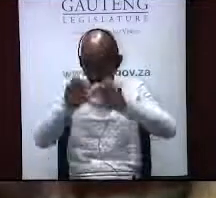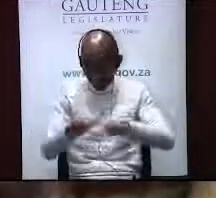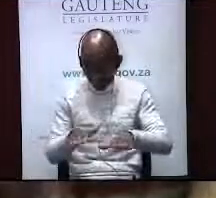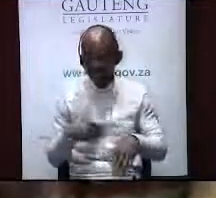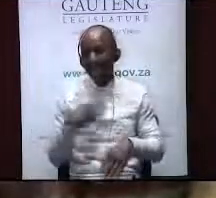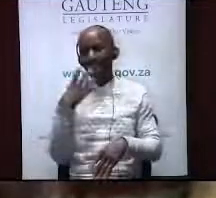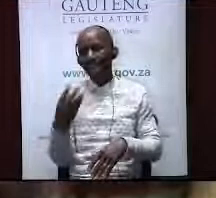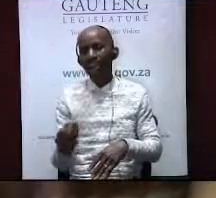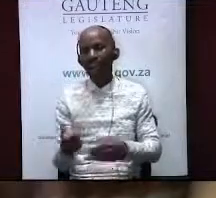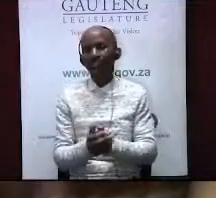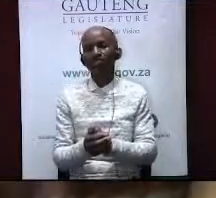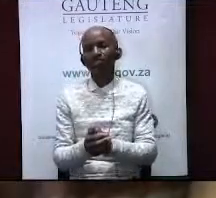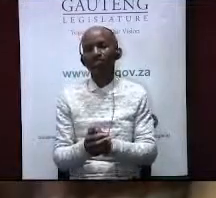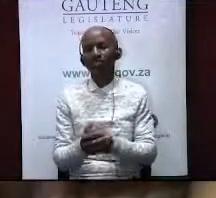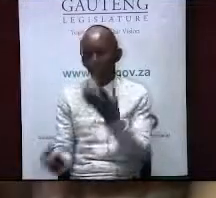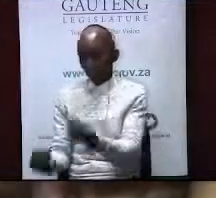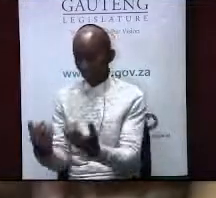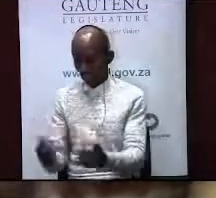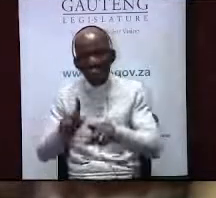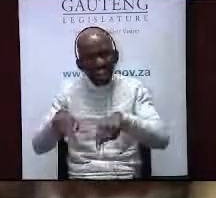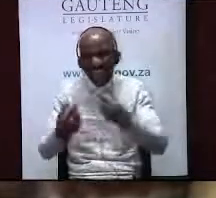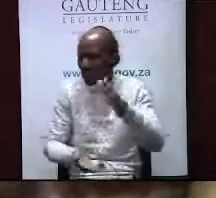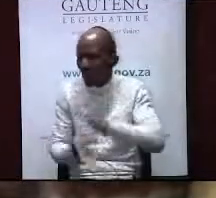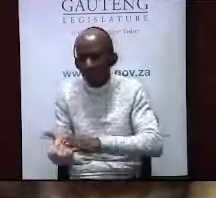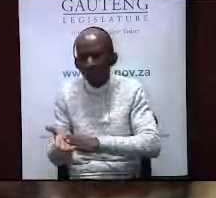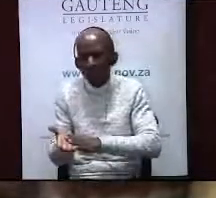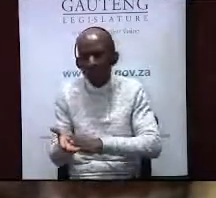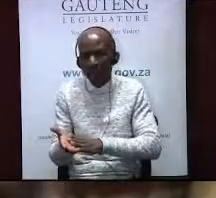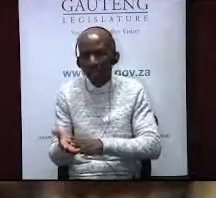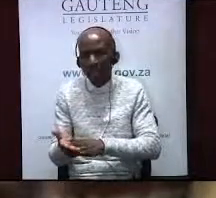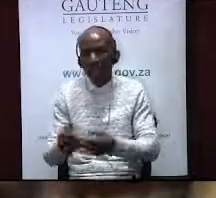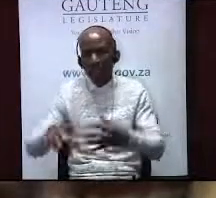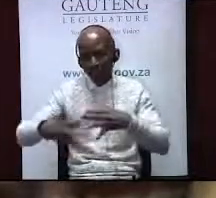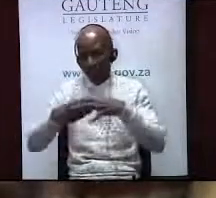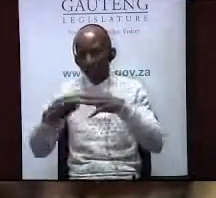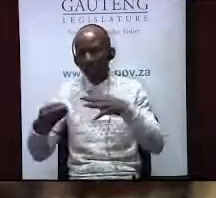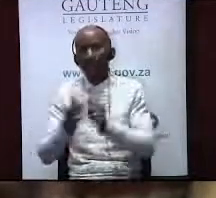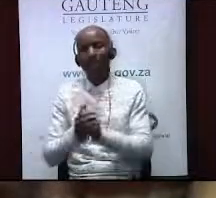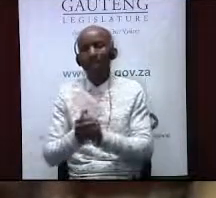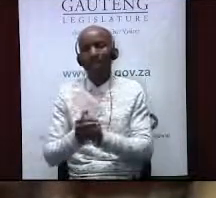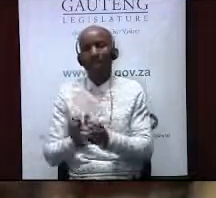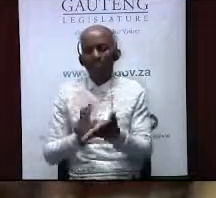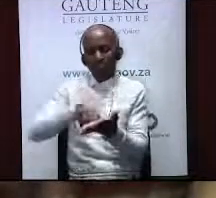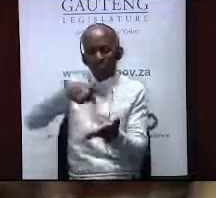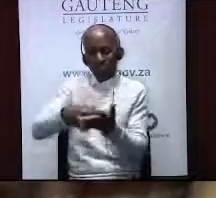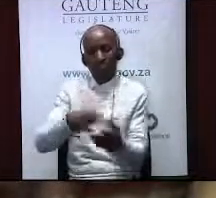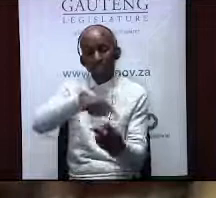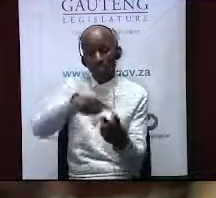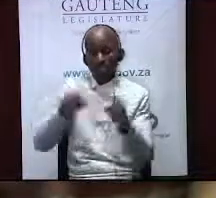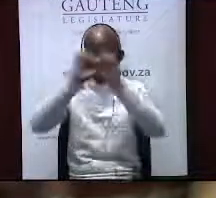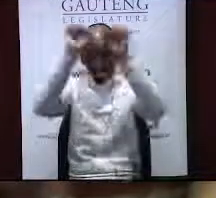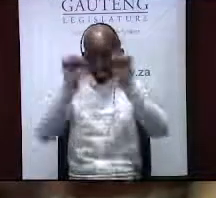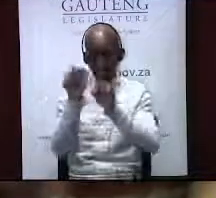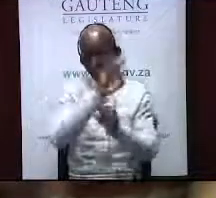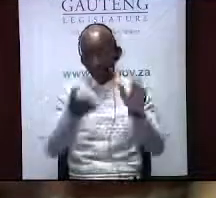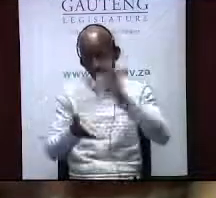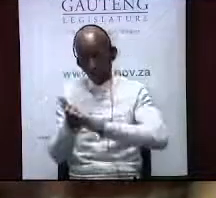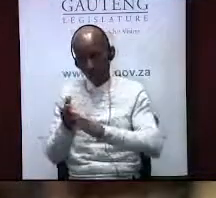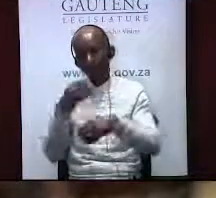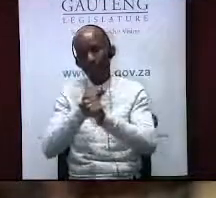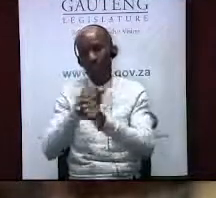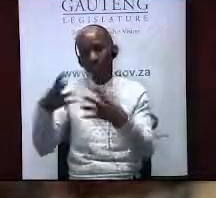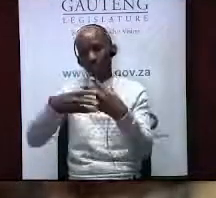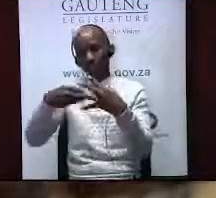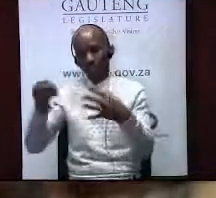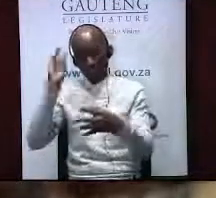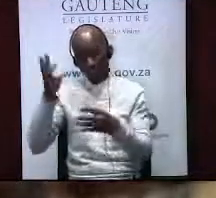got custody of my kids. I cannot go and file for divorce. I'm falling between the two systems. If I go and file for divorce,